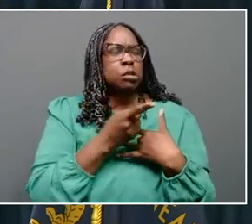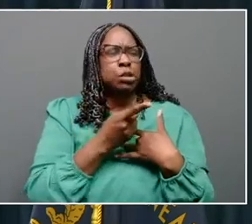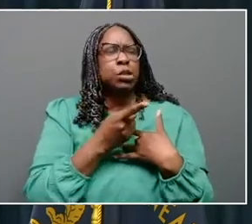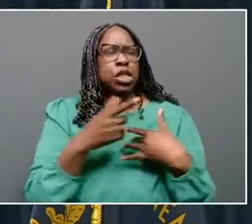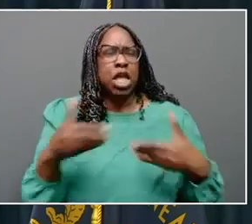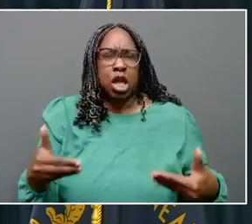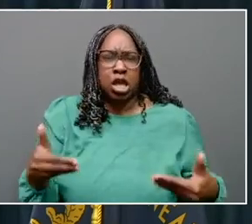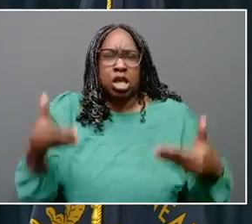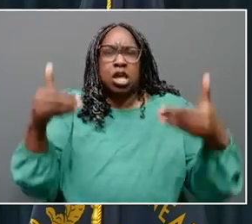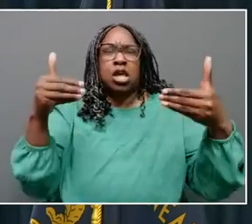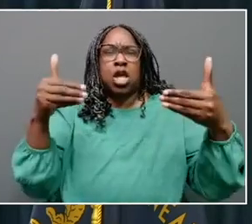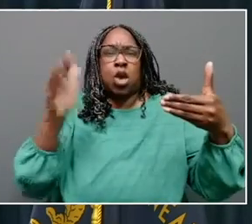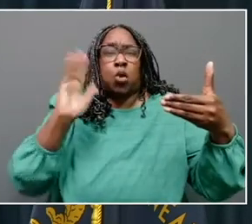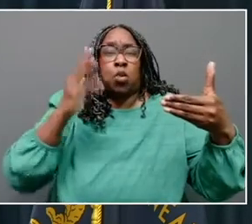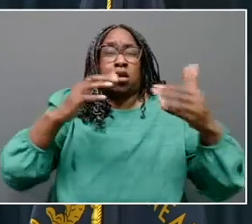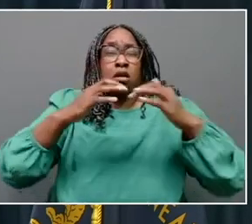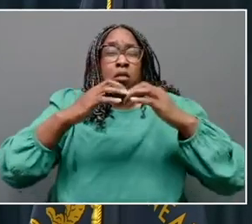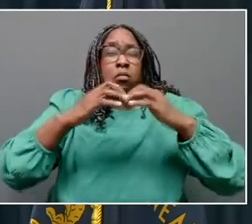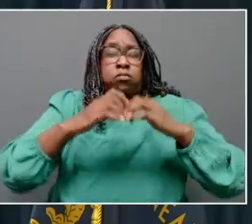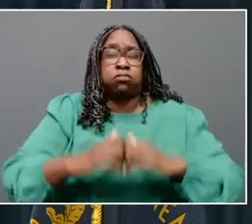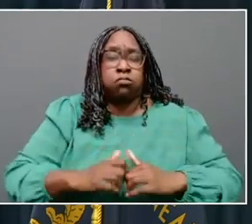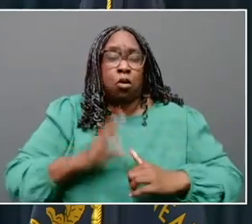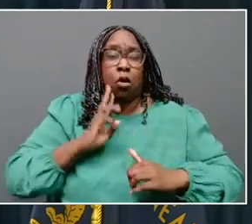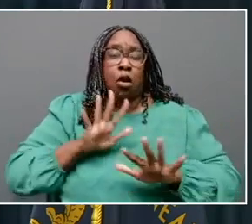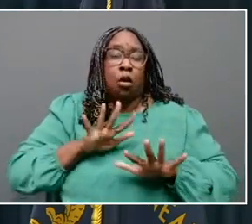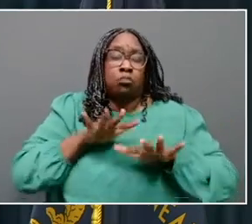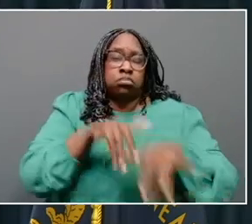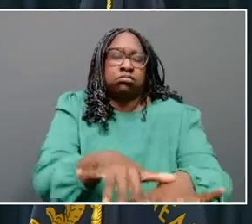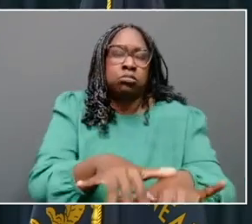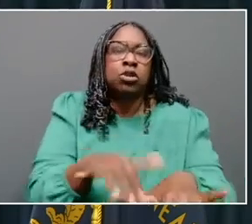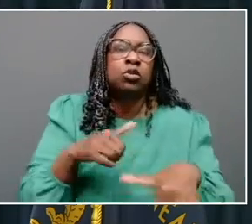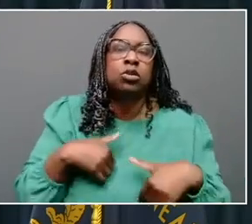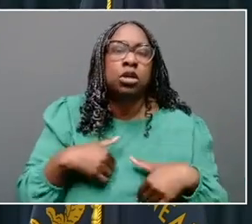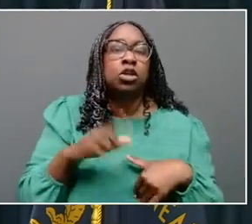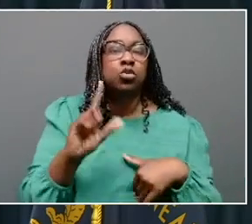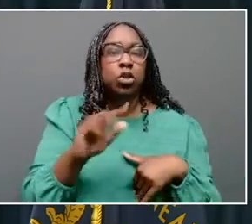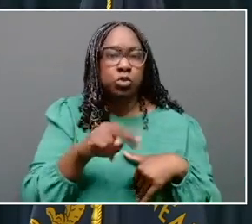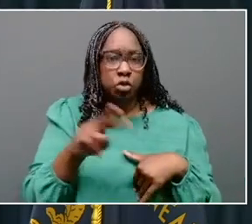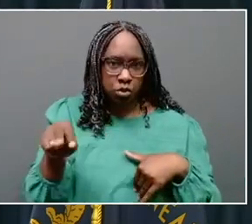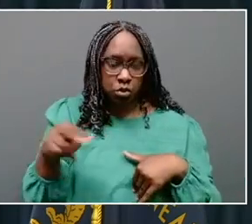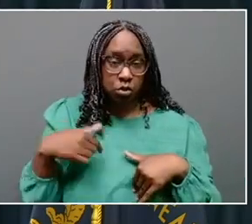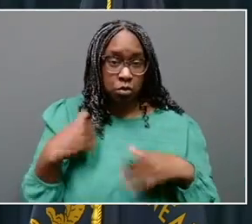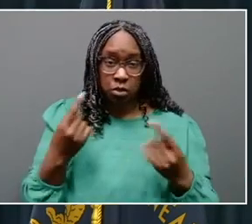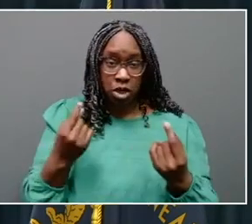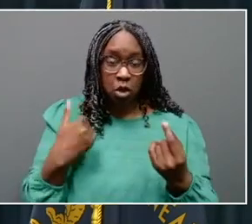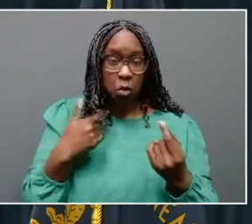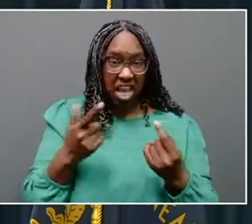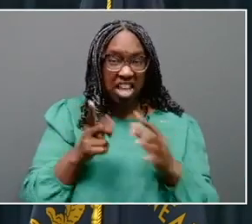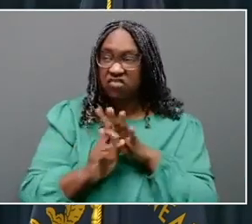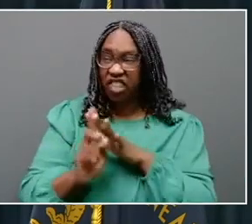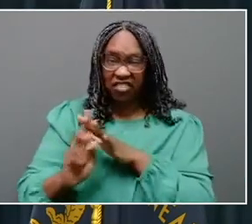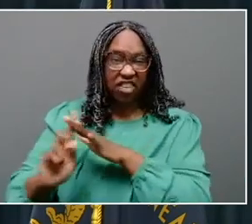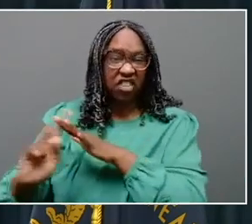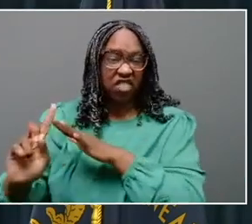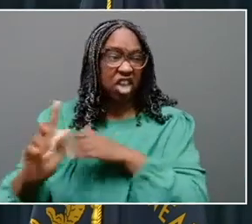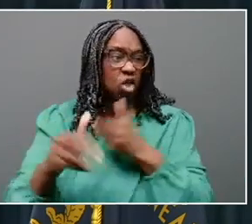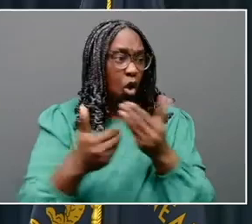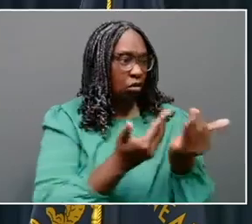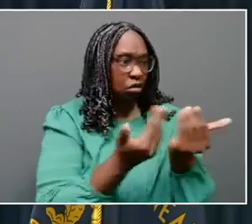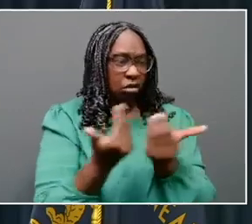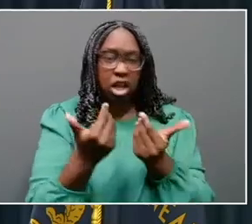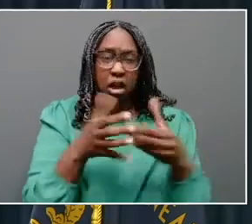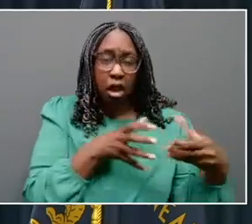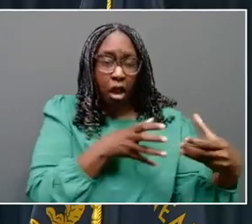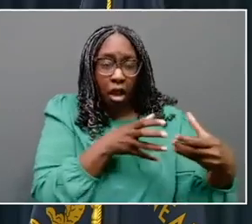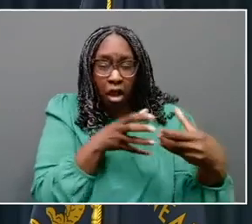out an entire neighborhood. During the 2022, we actually had to evacuate all of the communities on the other side,